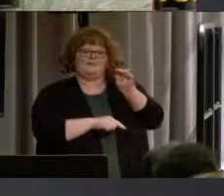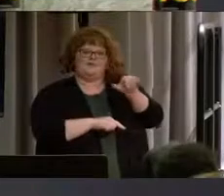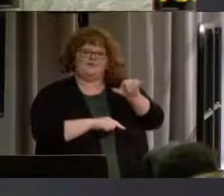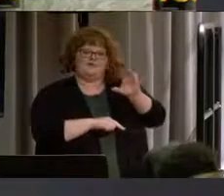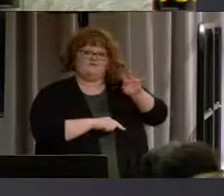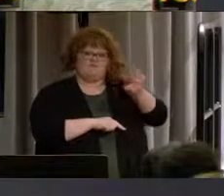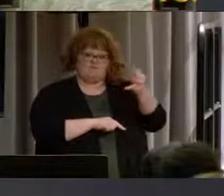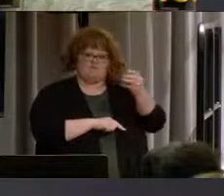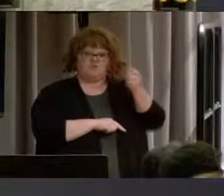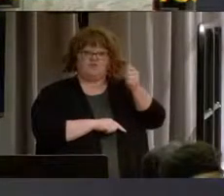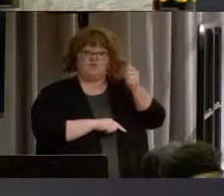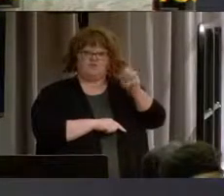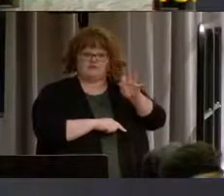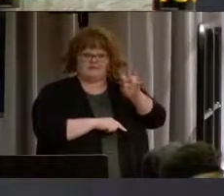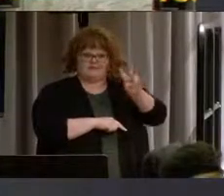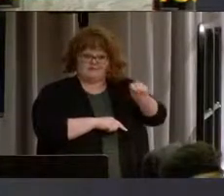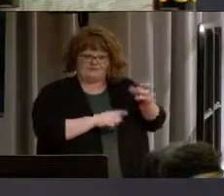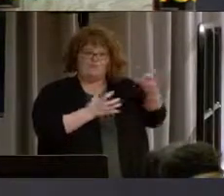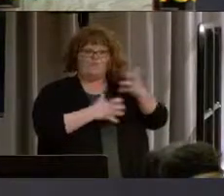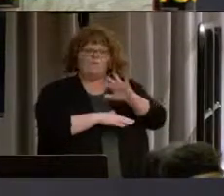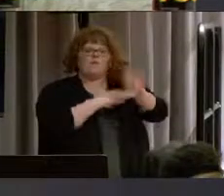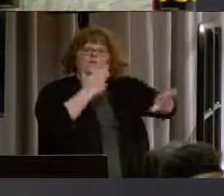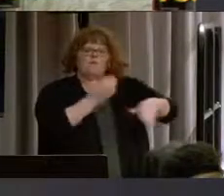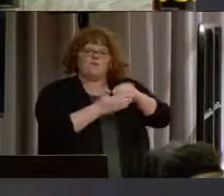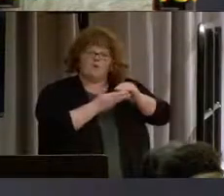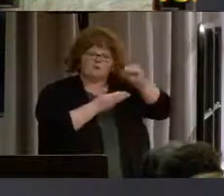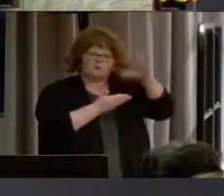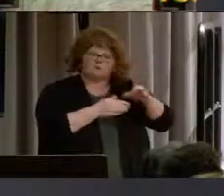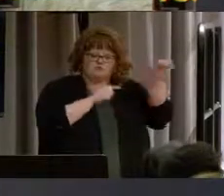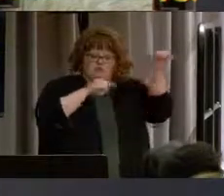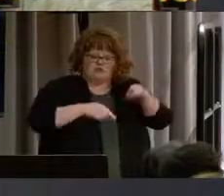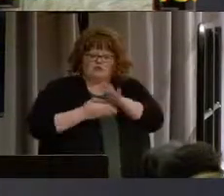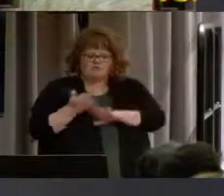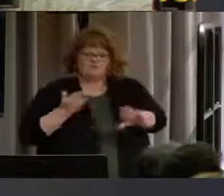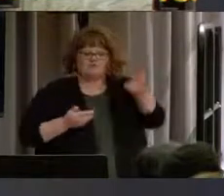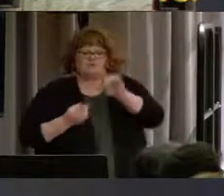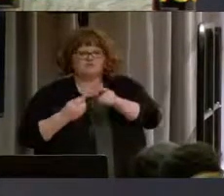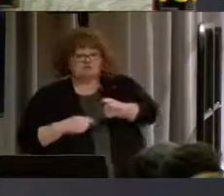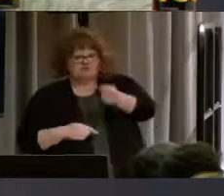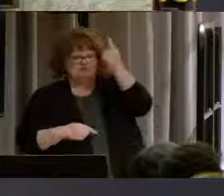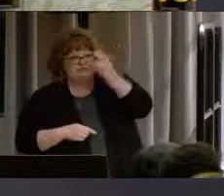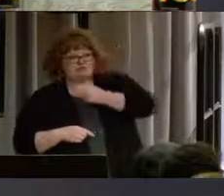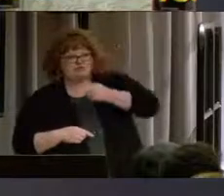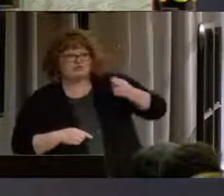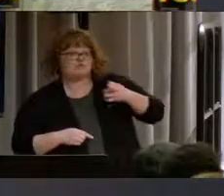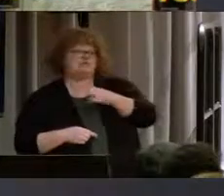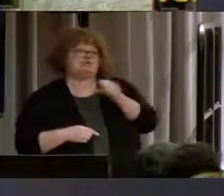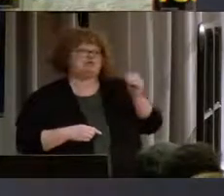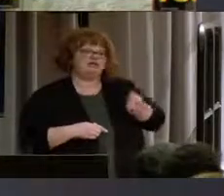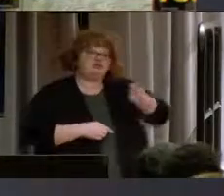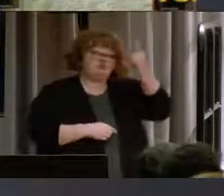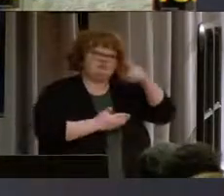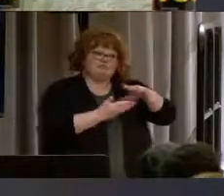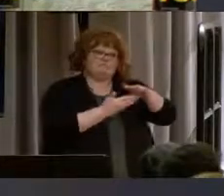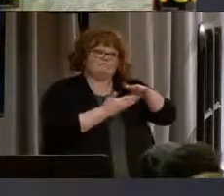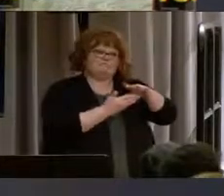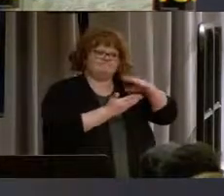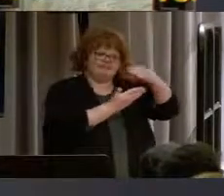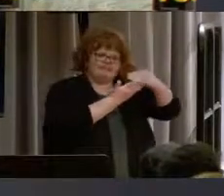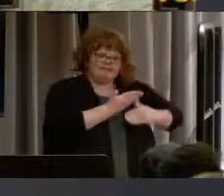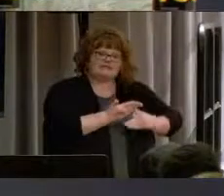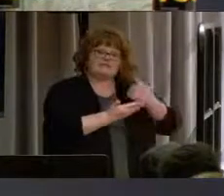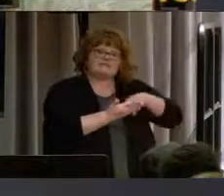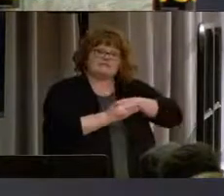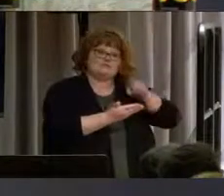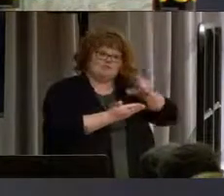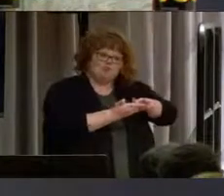State University understands the history, but also understands what are the lessons that we should be speaking